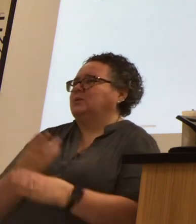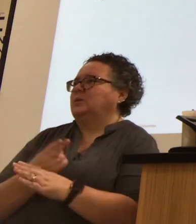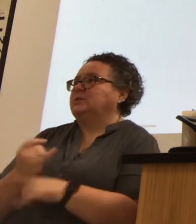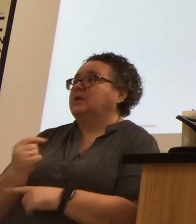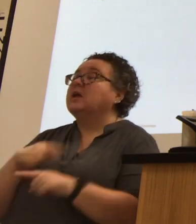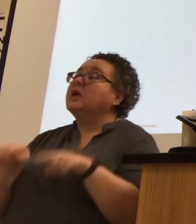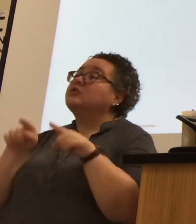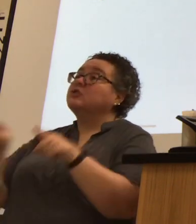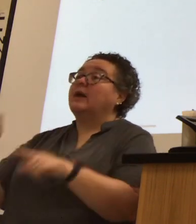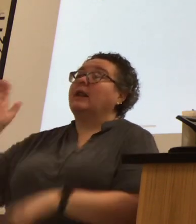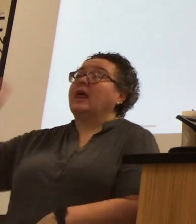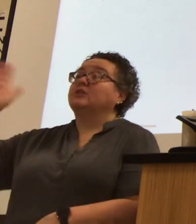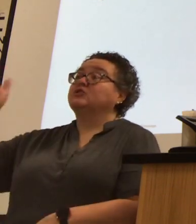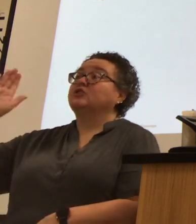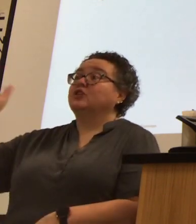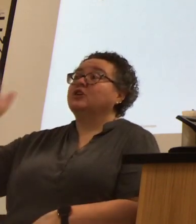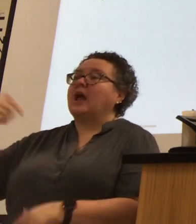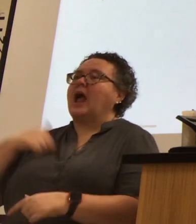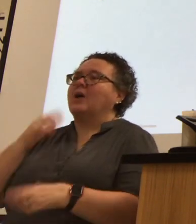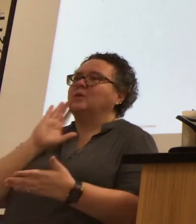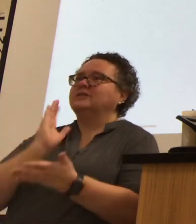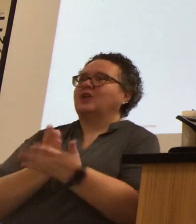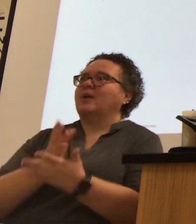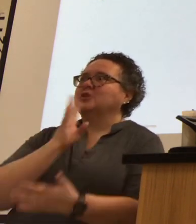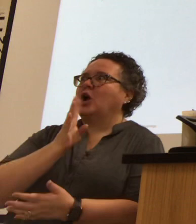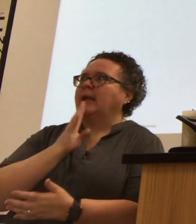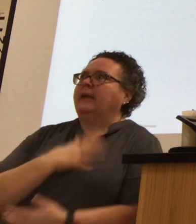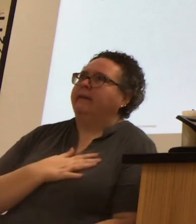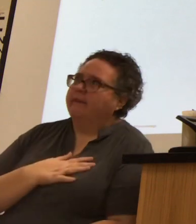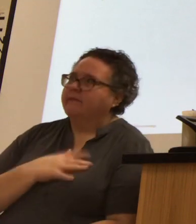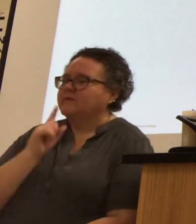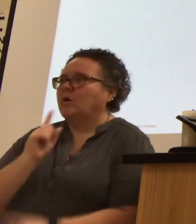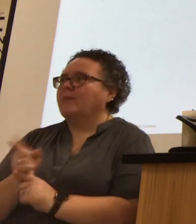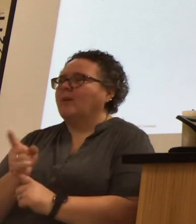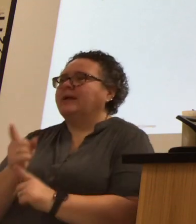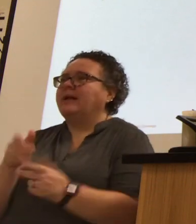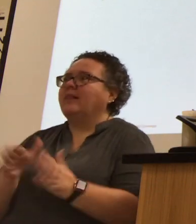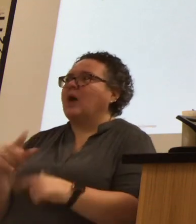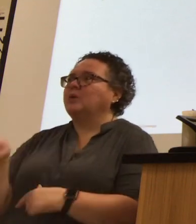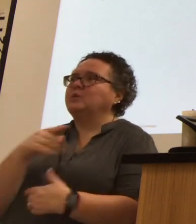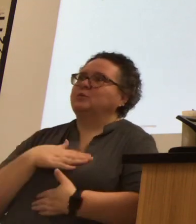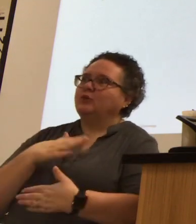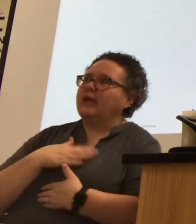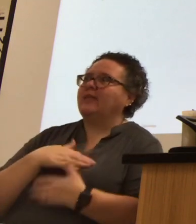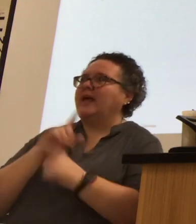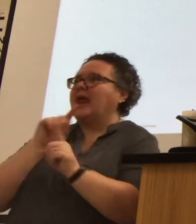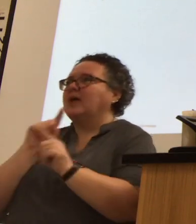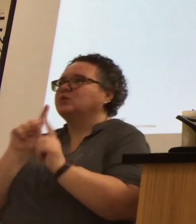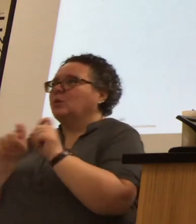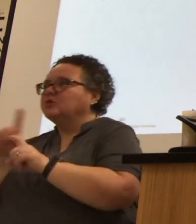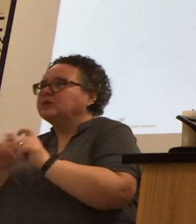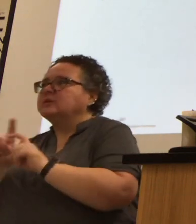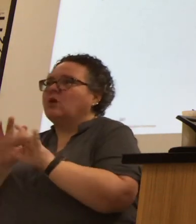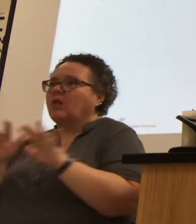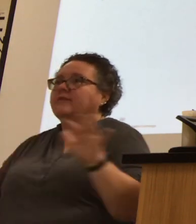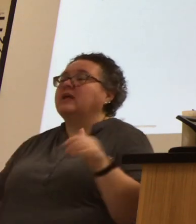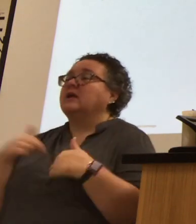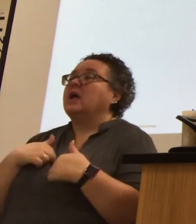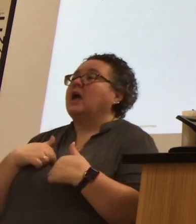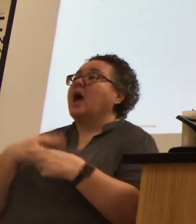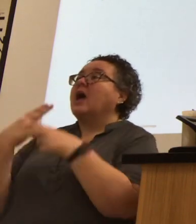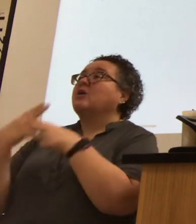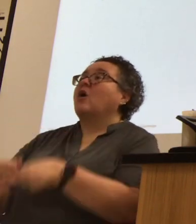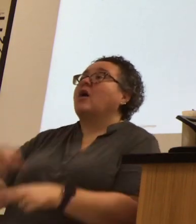throughout the lecture, I'll stop talking for a second to give you a chance to breathe and to answer some questions. And I call them half